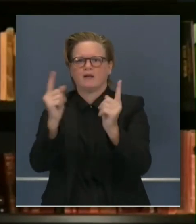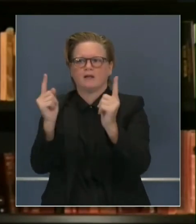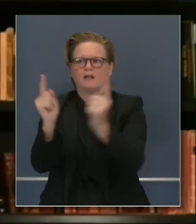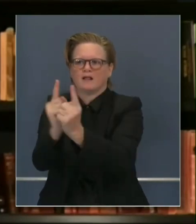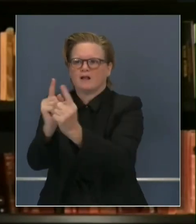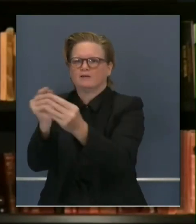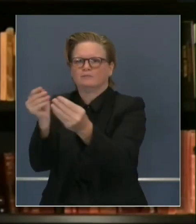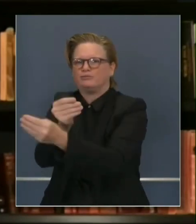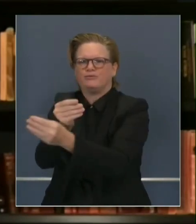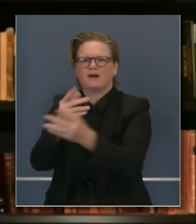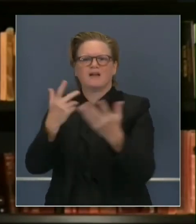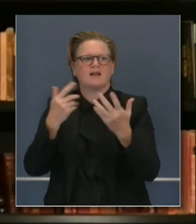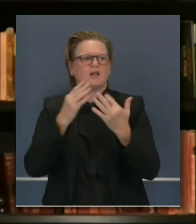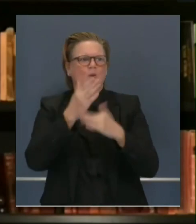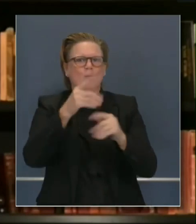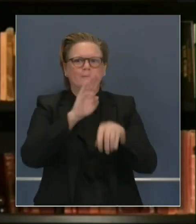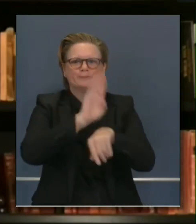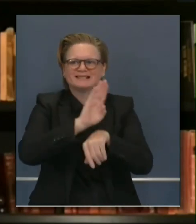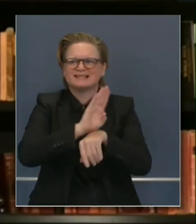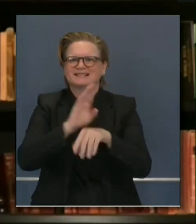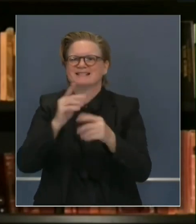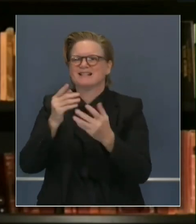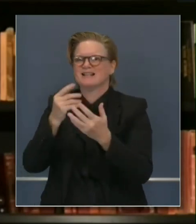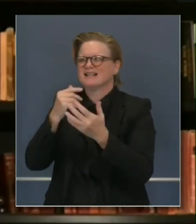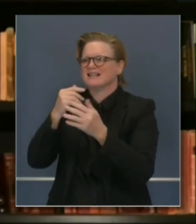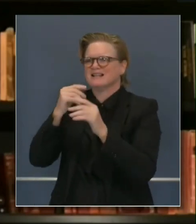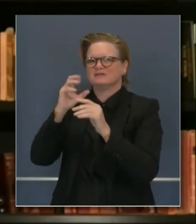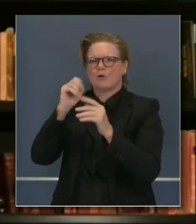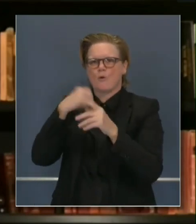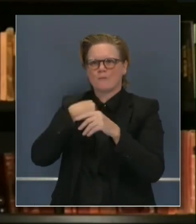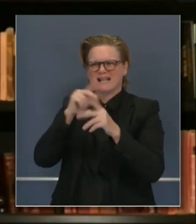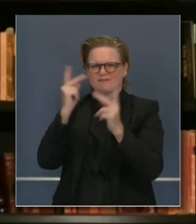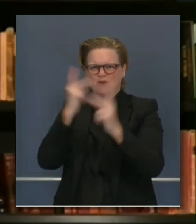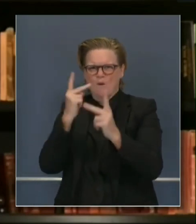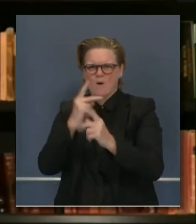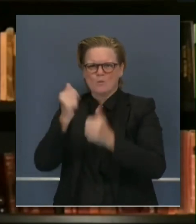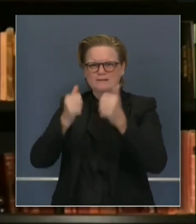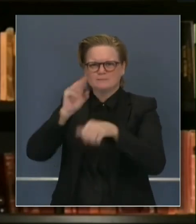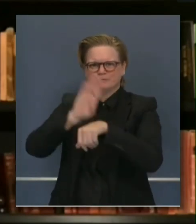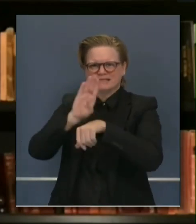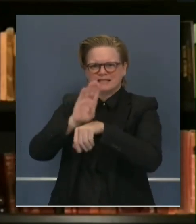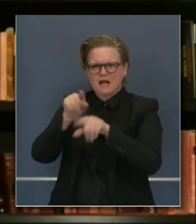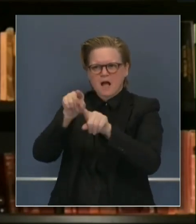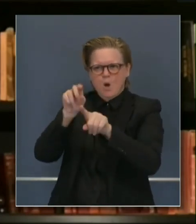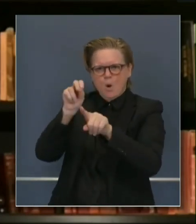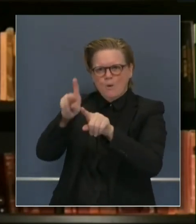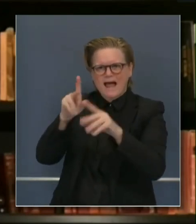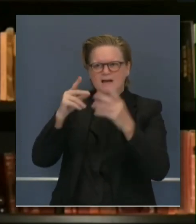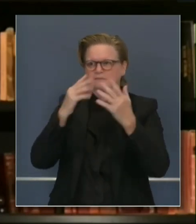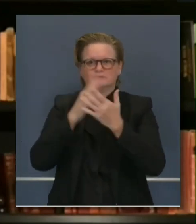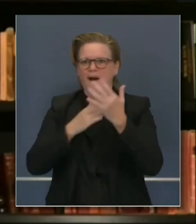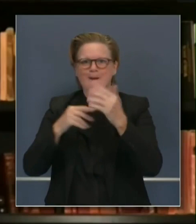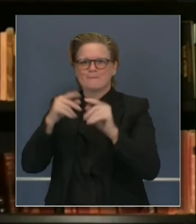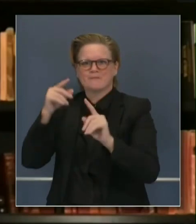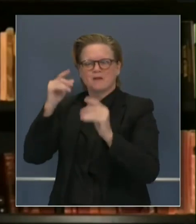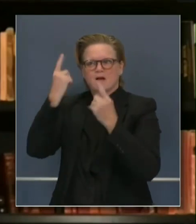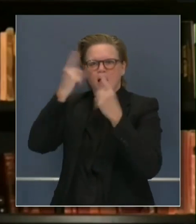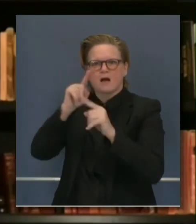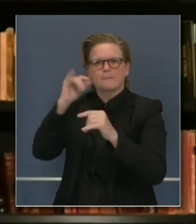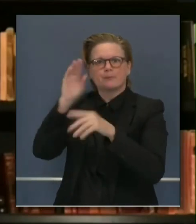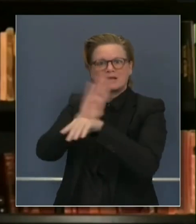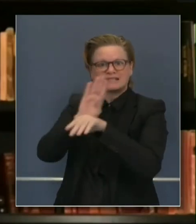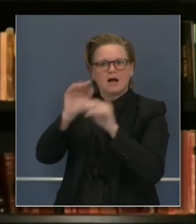that's why we are moving forward. We want to encourage activities outdoors, not indoors. And that's the foundational frame. That's the